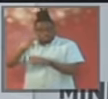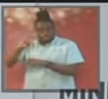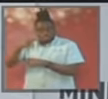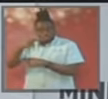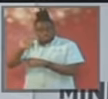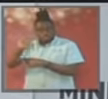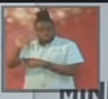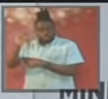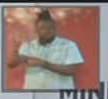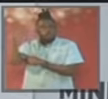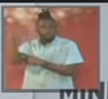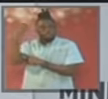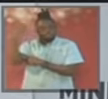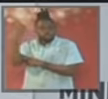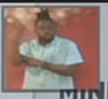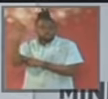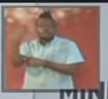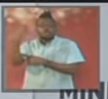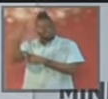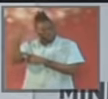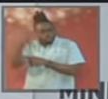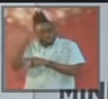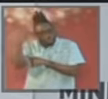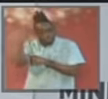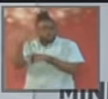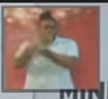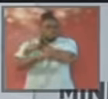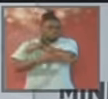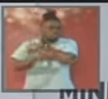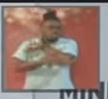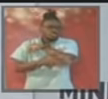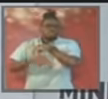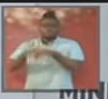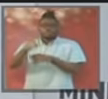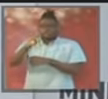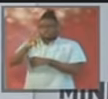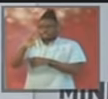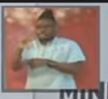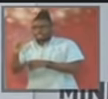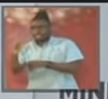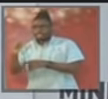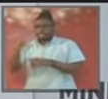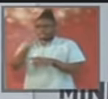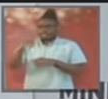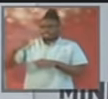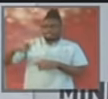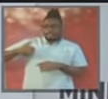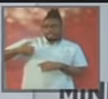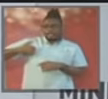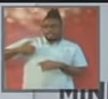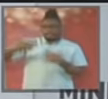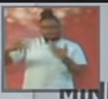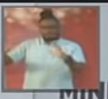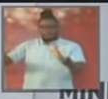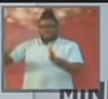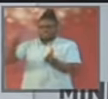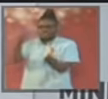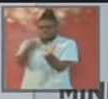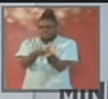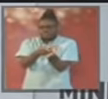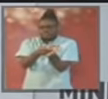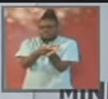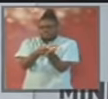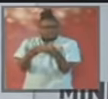Regulatory Agency, we know that UK and Canada have also approved. So this vaccine will